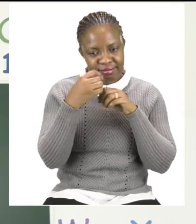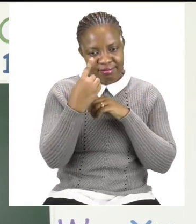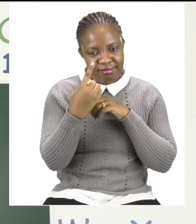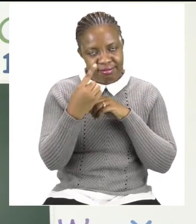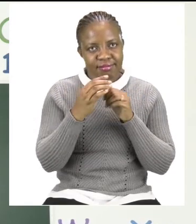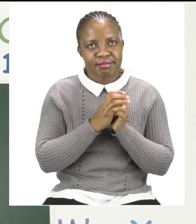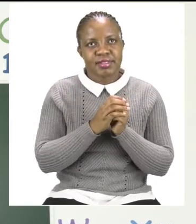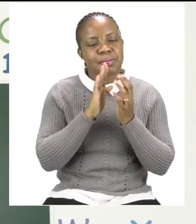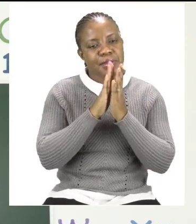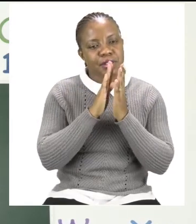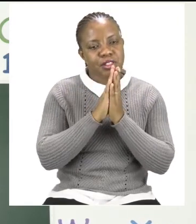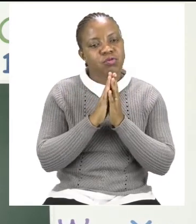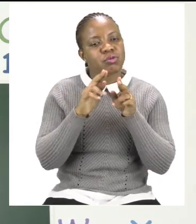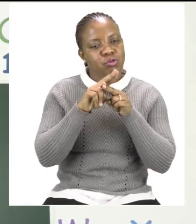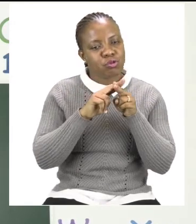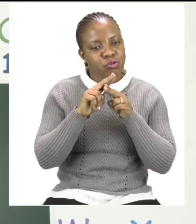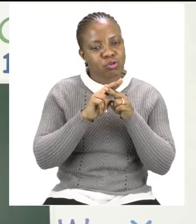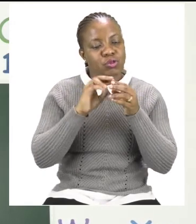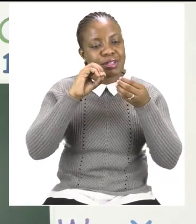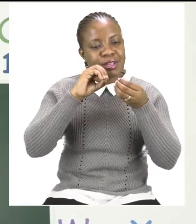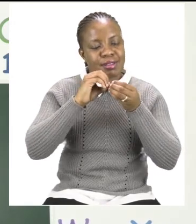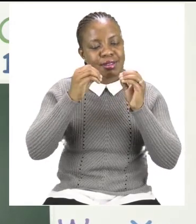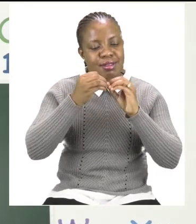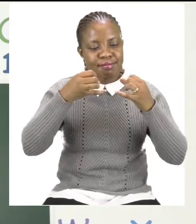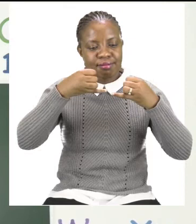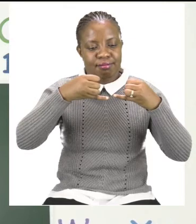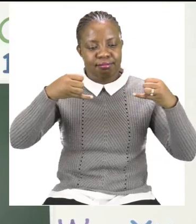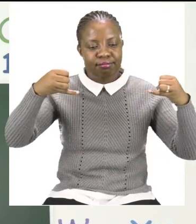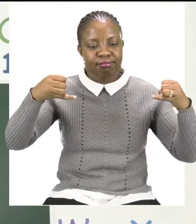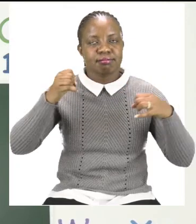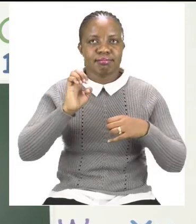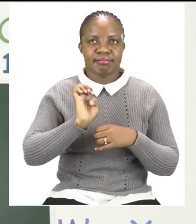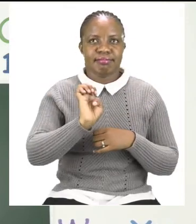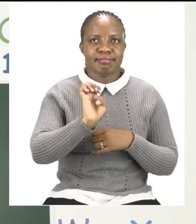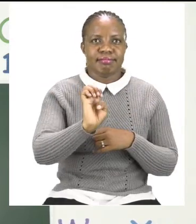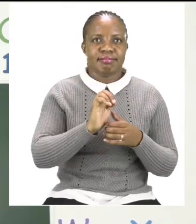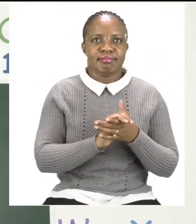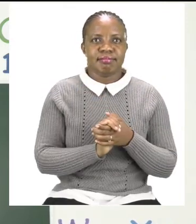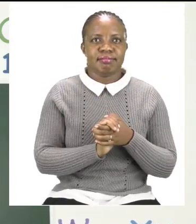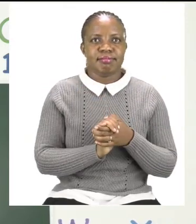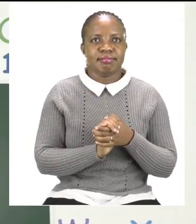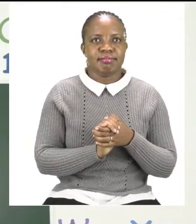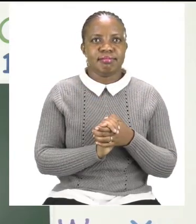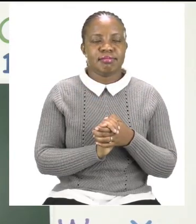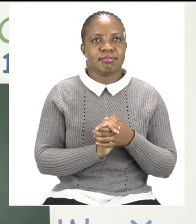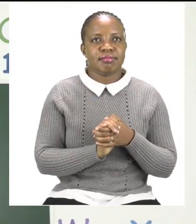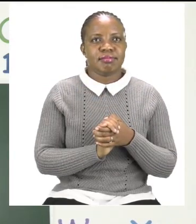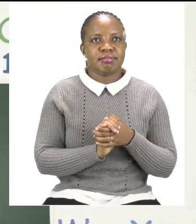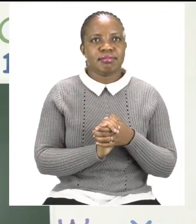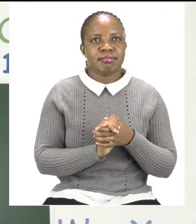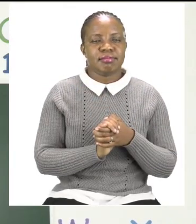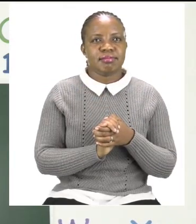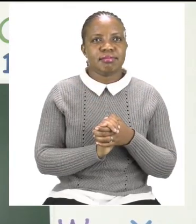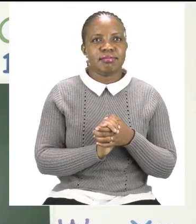number line to take your time because any number that you have, 3 and 7, need